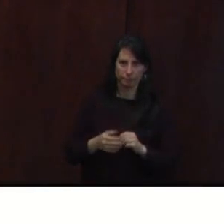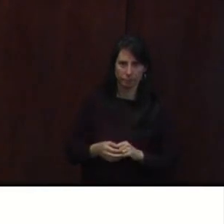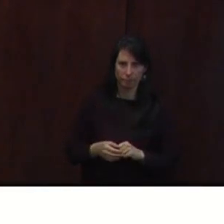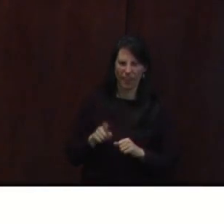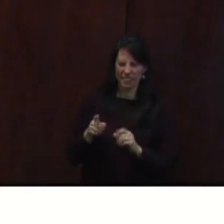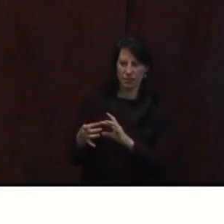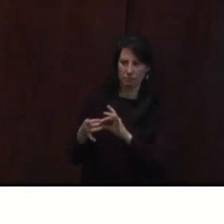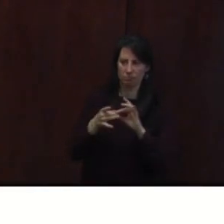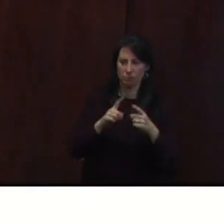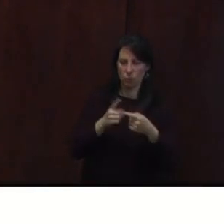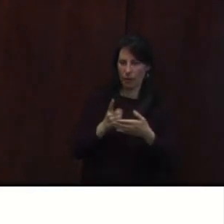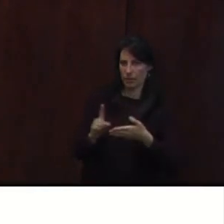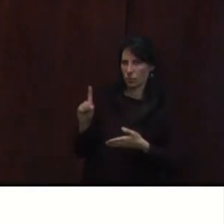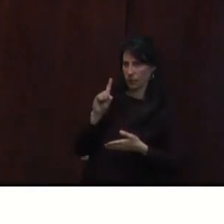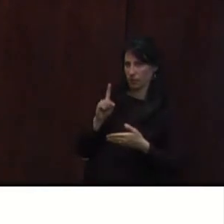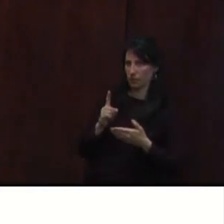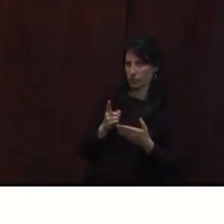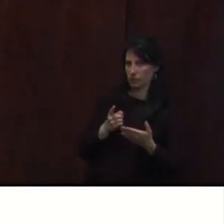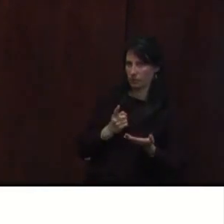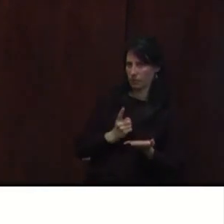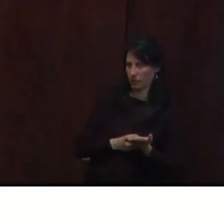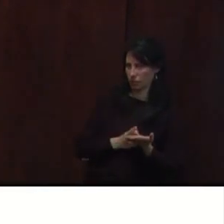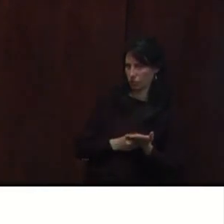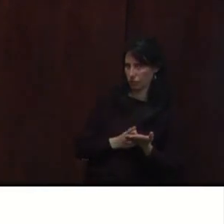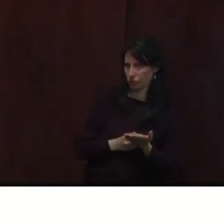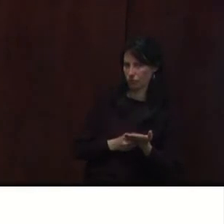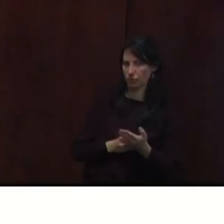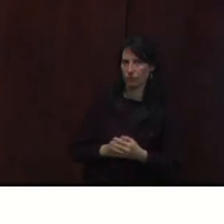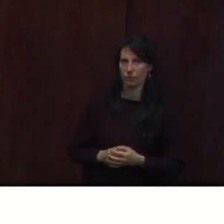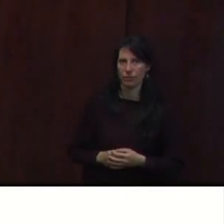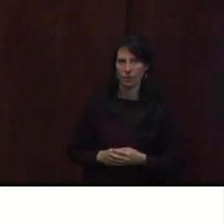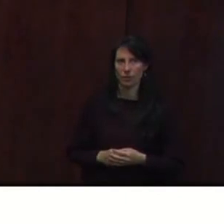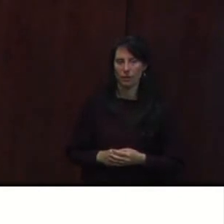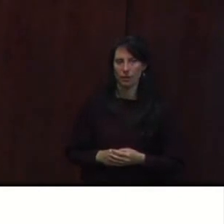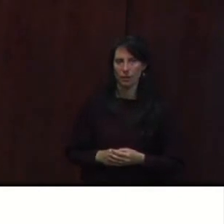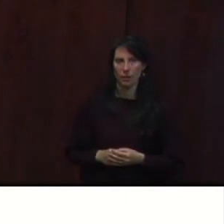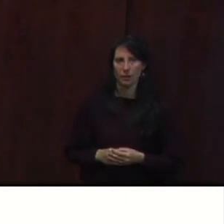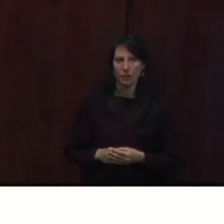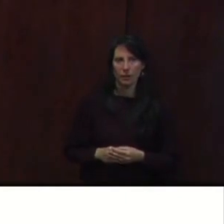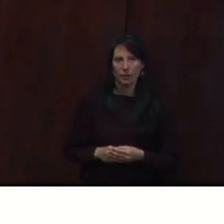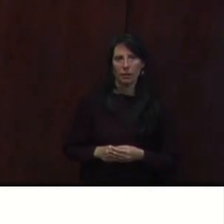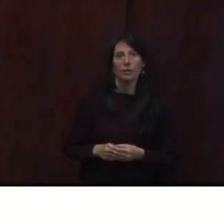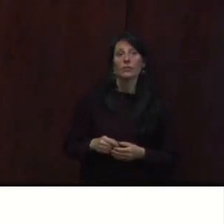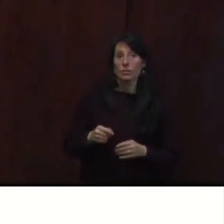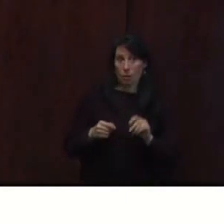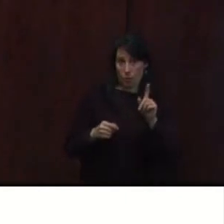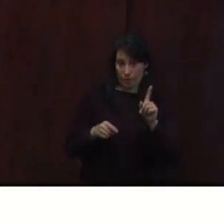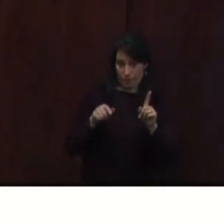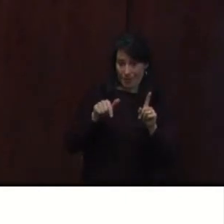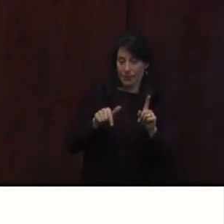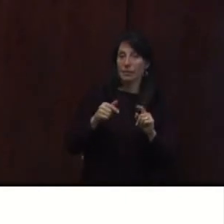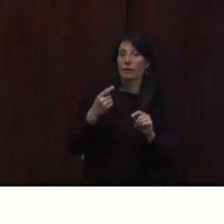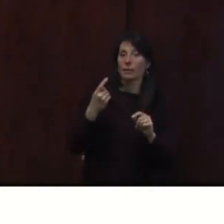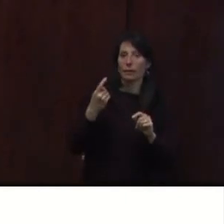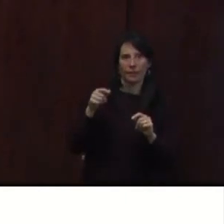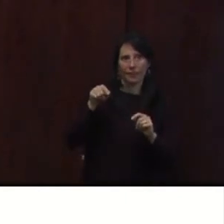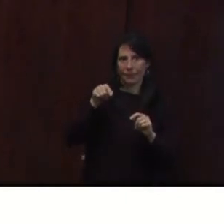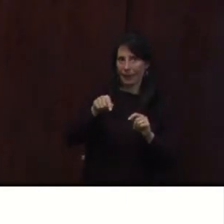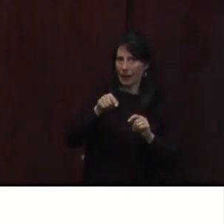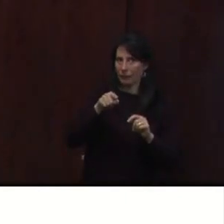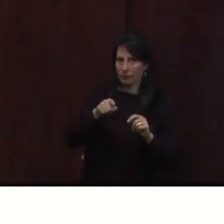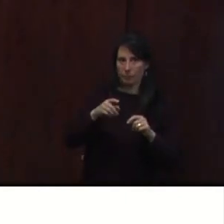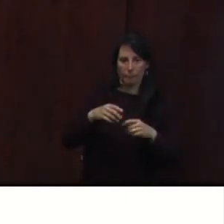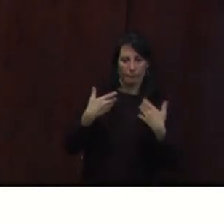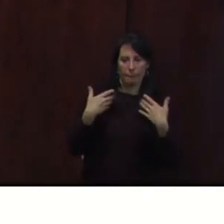week. So this is assuming that public health is the only provider in the community. So this is before we account for any